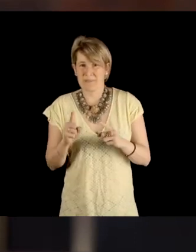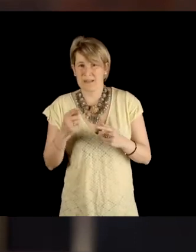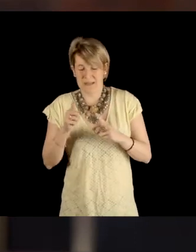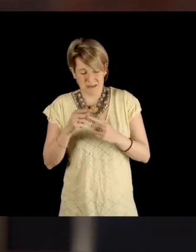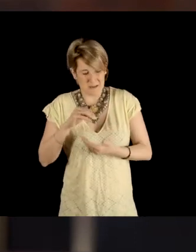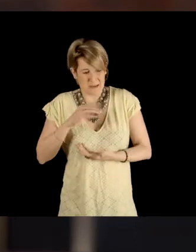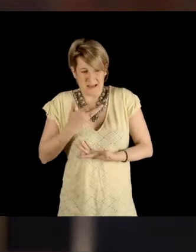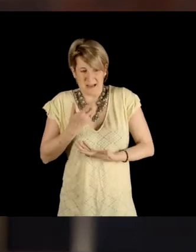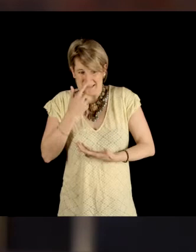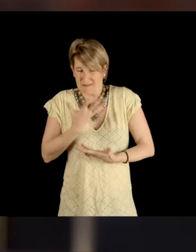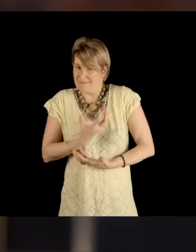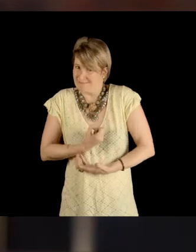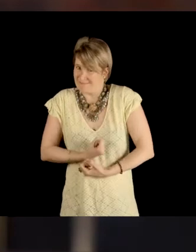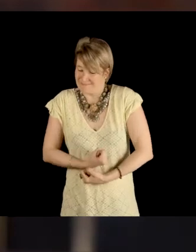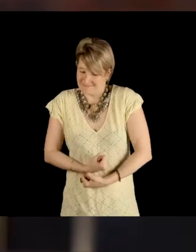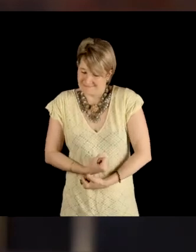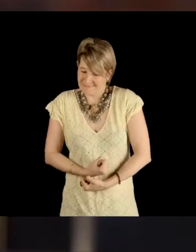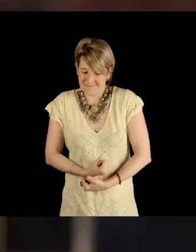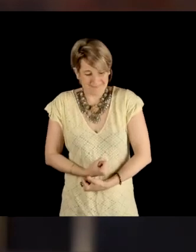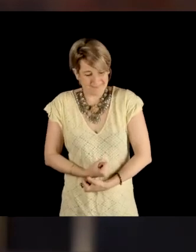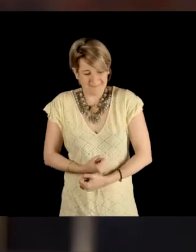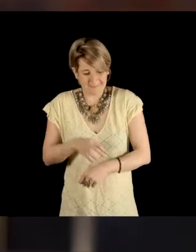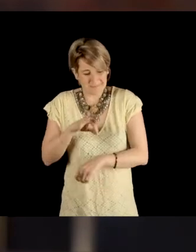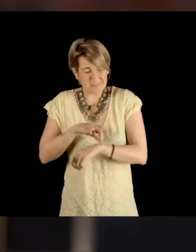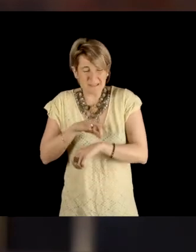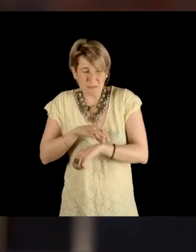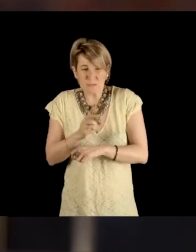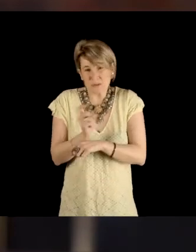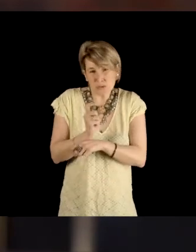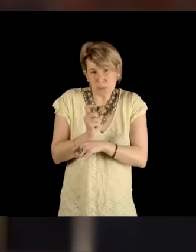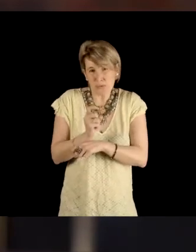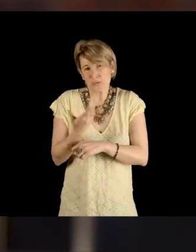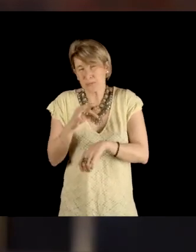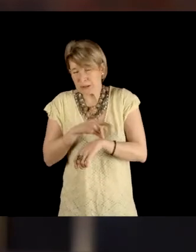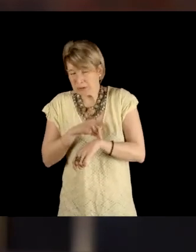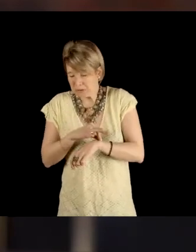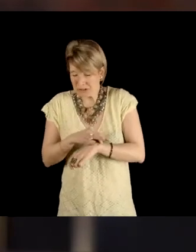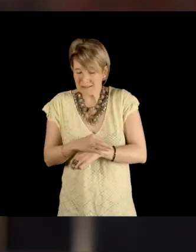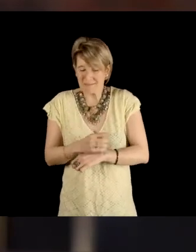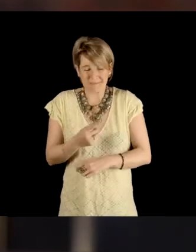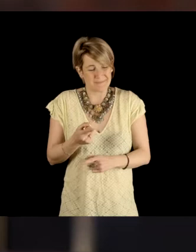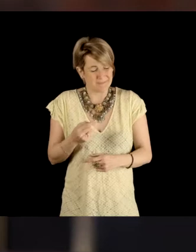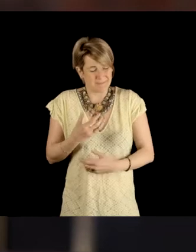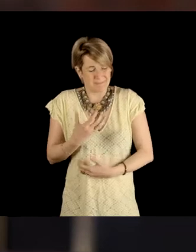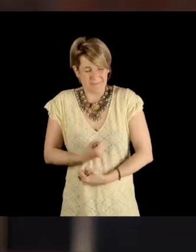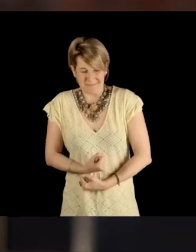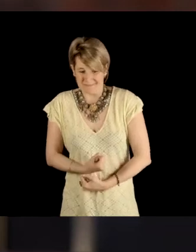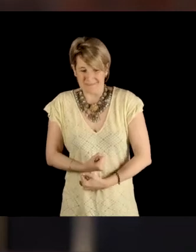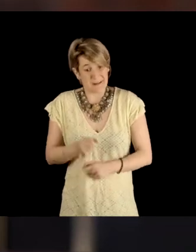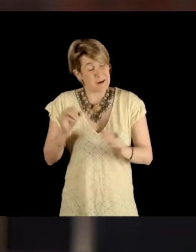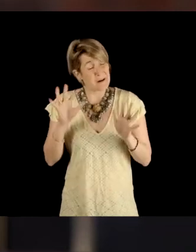How to make it possible that this high level of meditative consciousness rests with us,